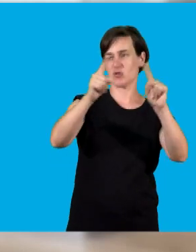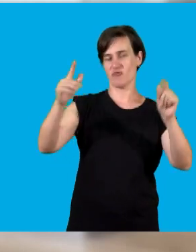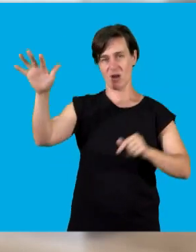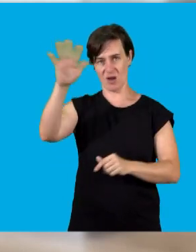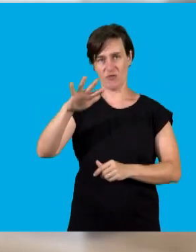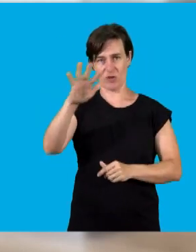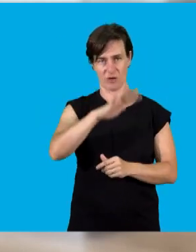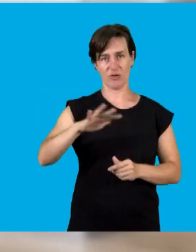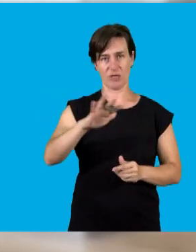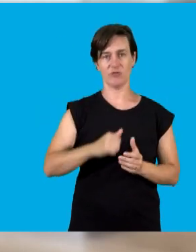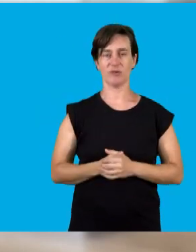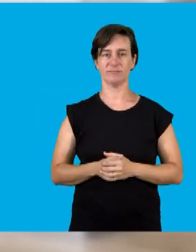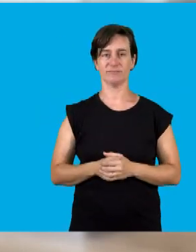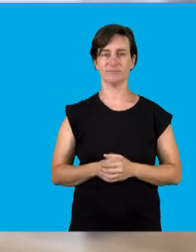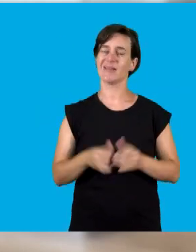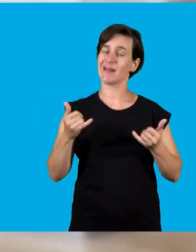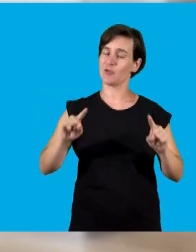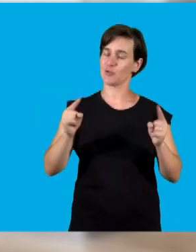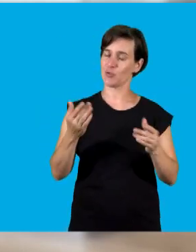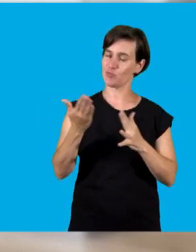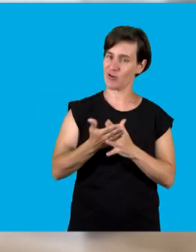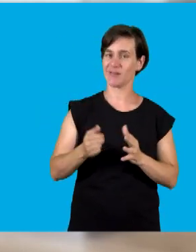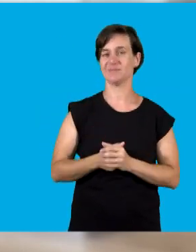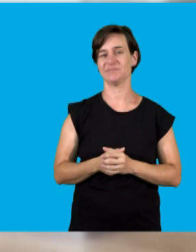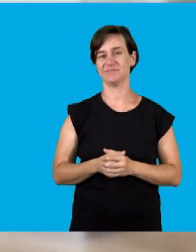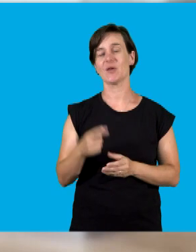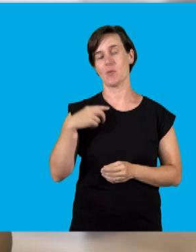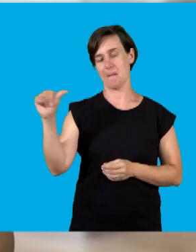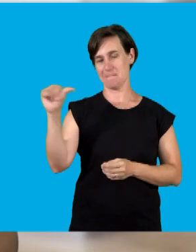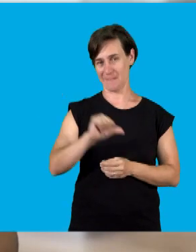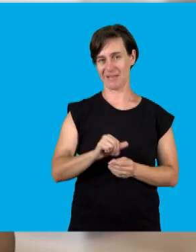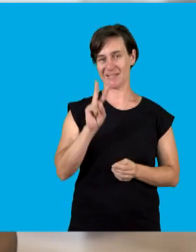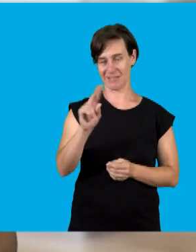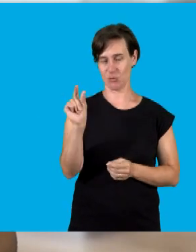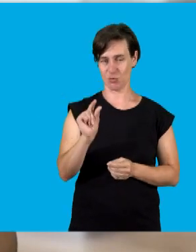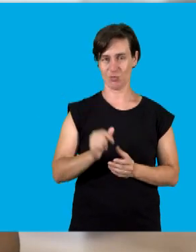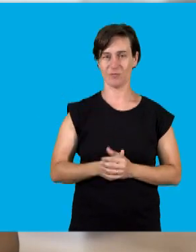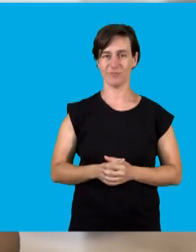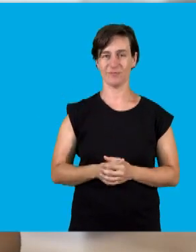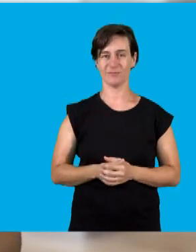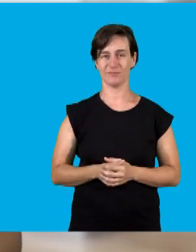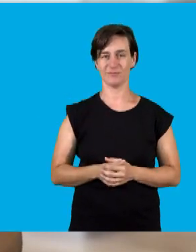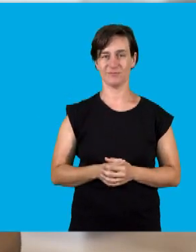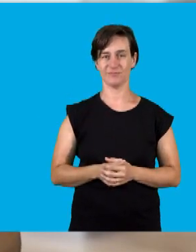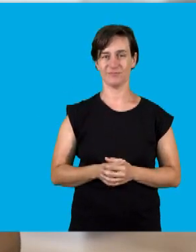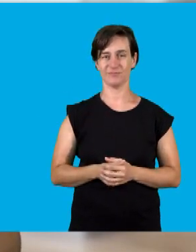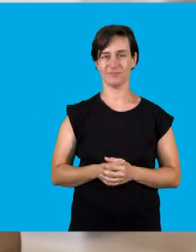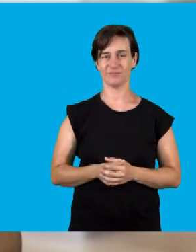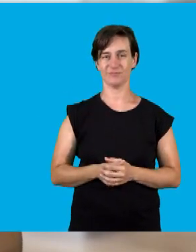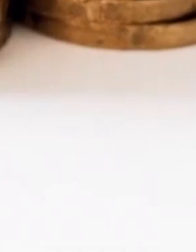different points of sales. Let us just go for a quick ad break and we will be back. See you shortly.